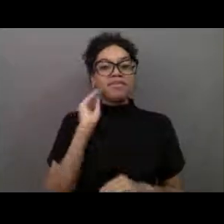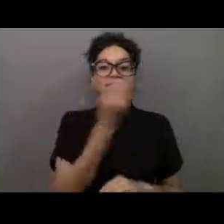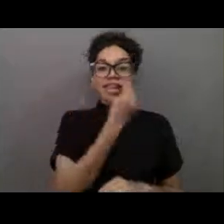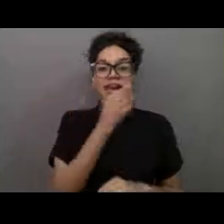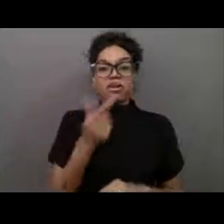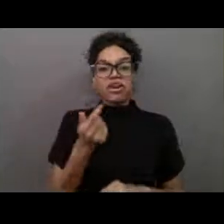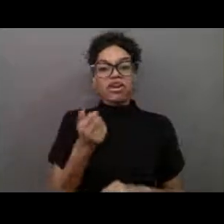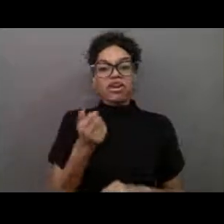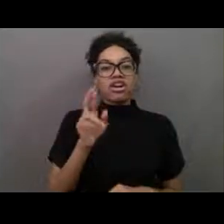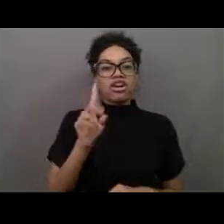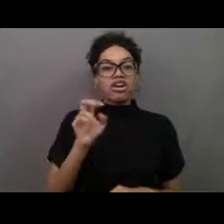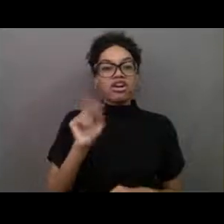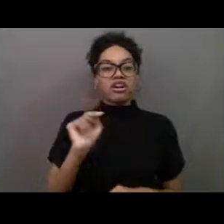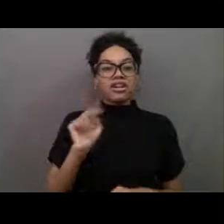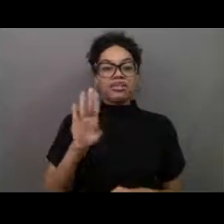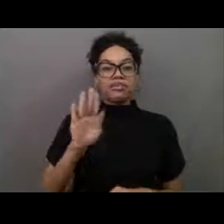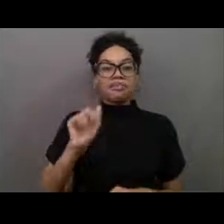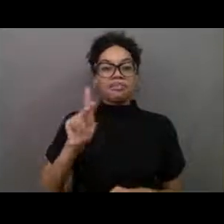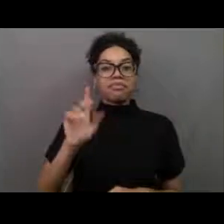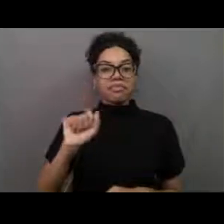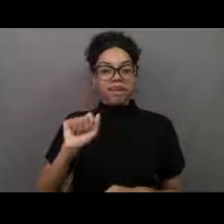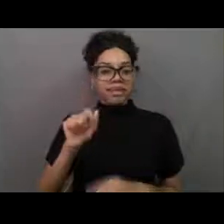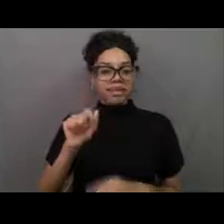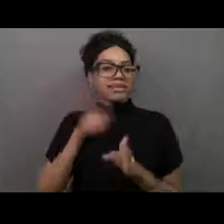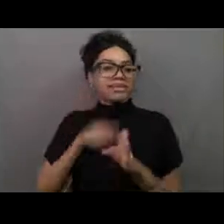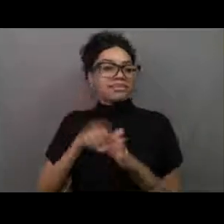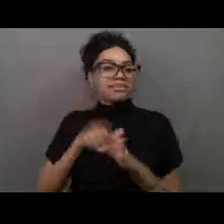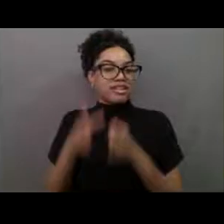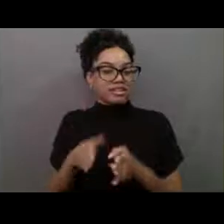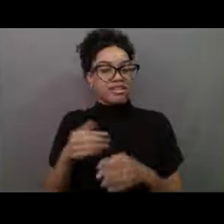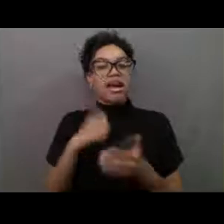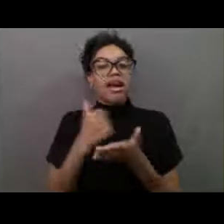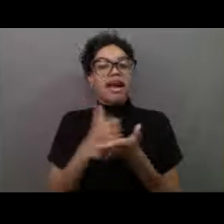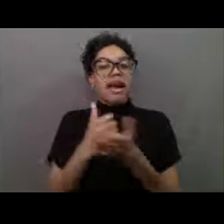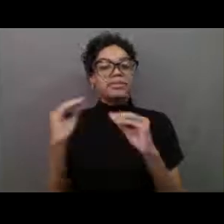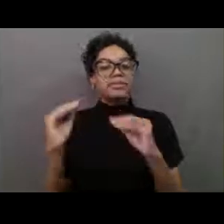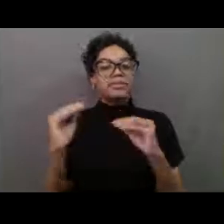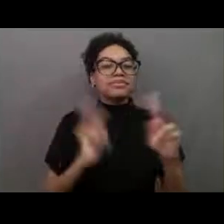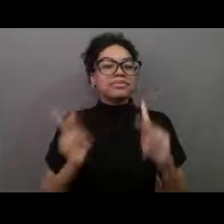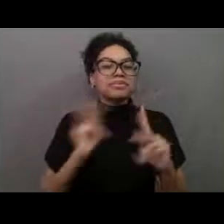Sanctuary, where I get to help others discover what a wonderful place this is out in the Gulf of Mexico.